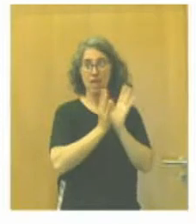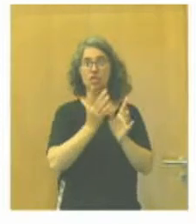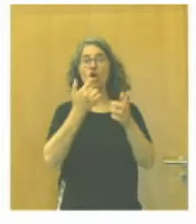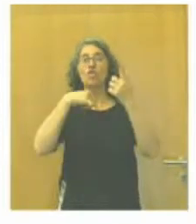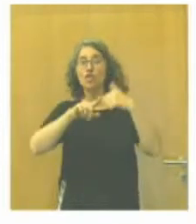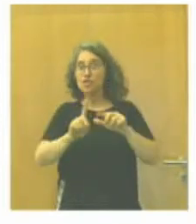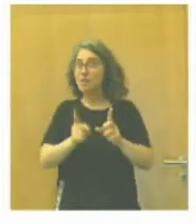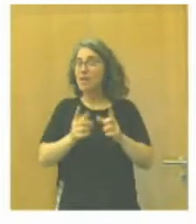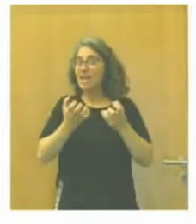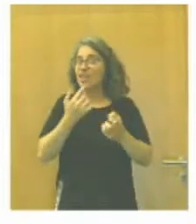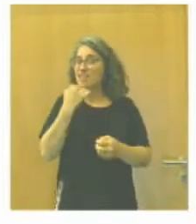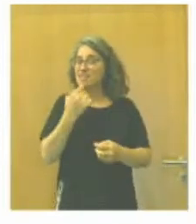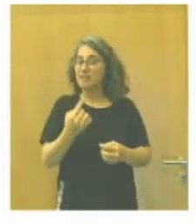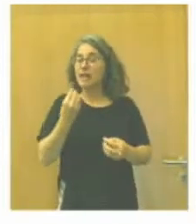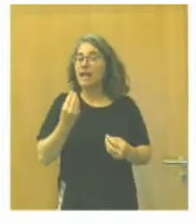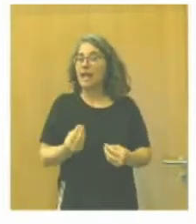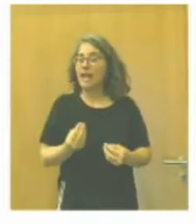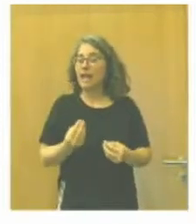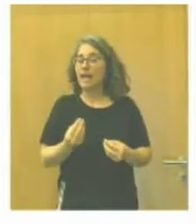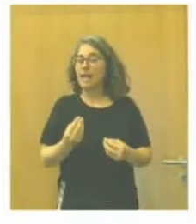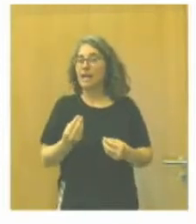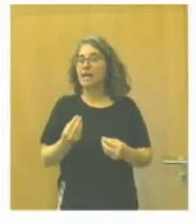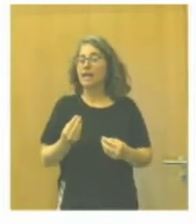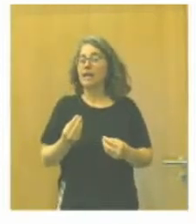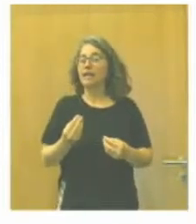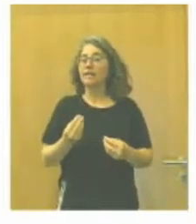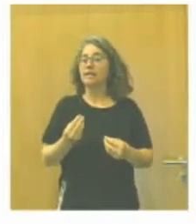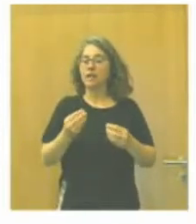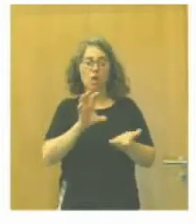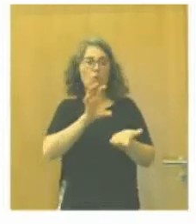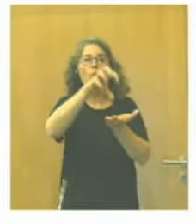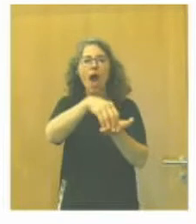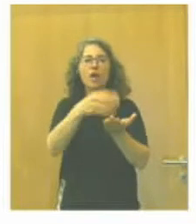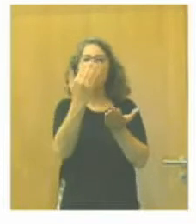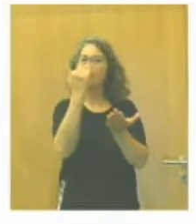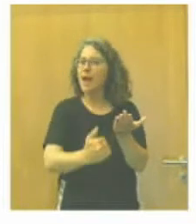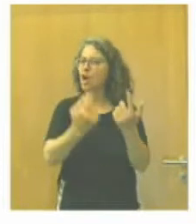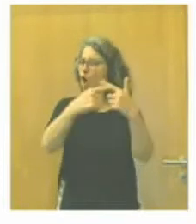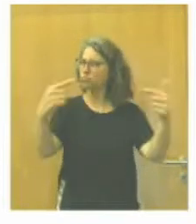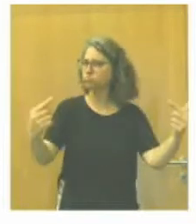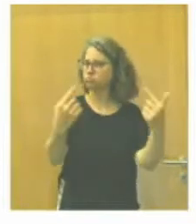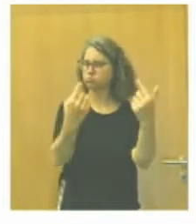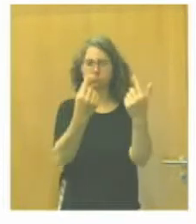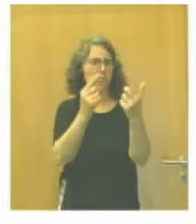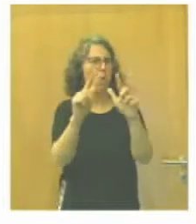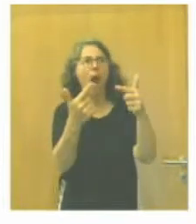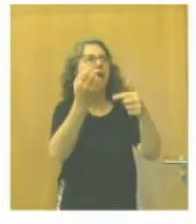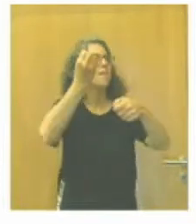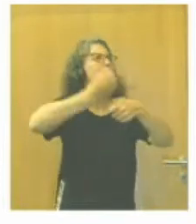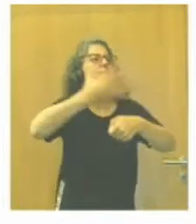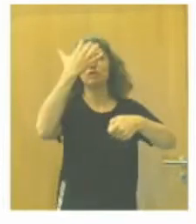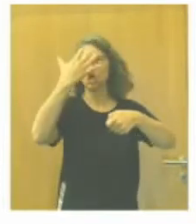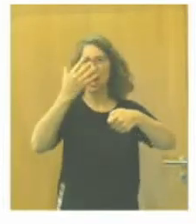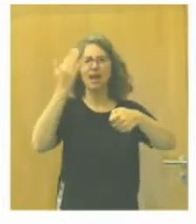in lower resource settings, often there are not very many specialists, mental health specialists, psychiatrists, and